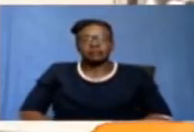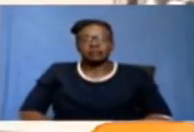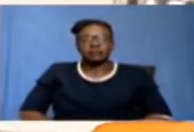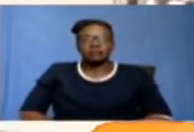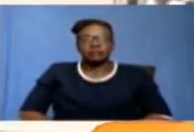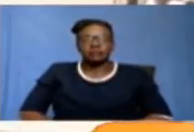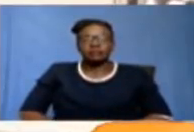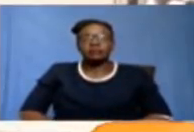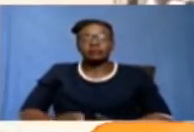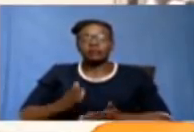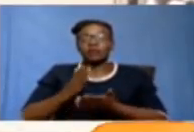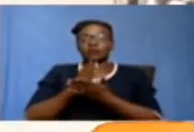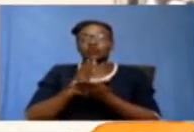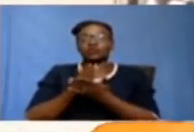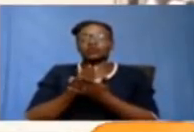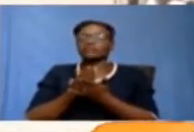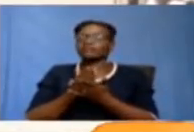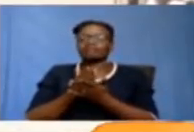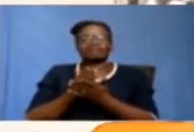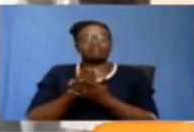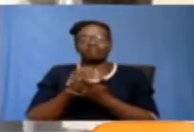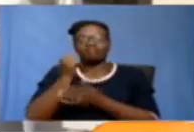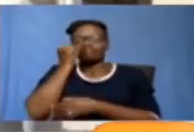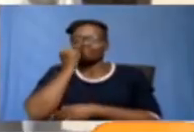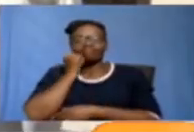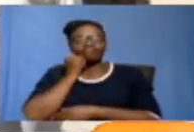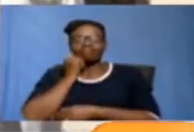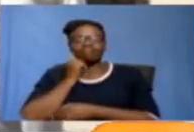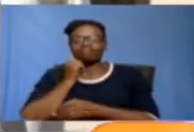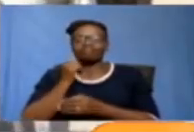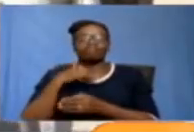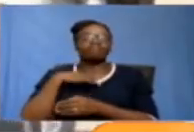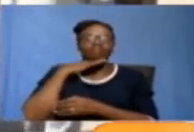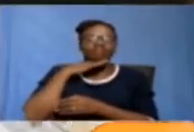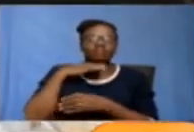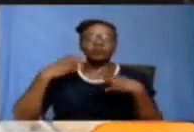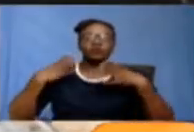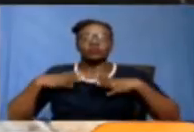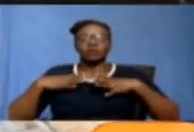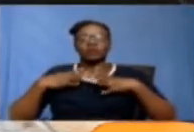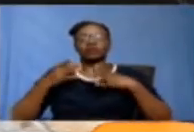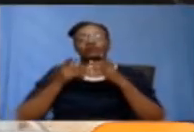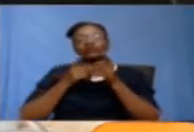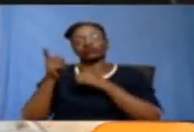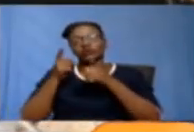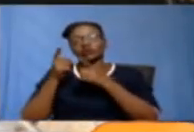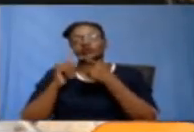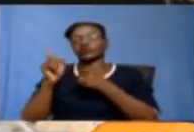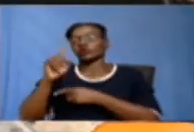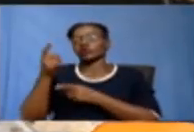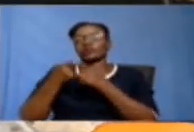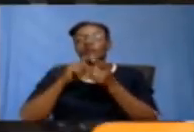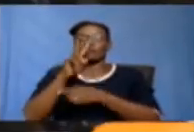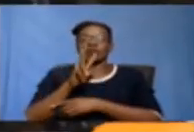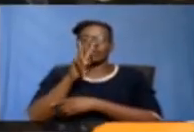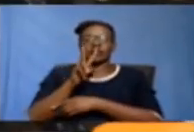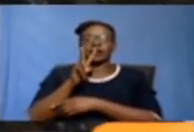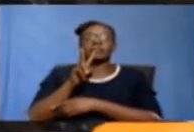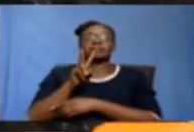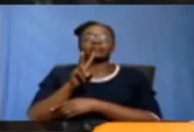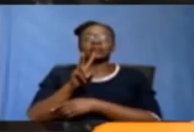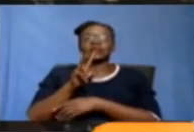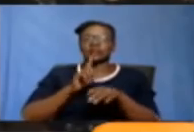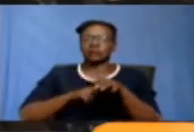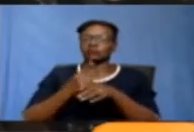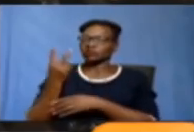It was a tragic end for the 12 souls that were among passengers traveling to Nairobi from Vihiga. The wreckage of the bus signifying the